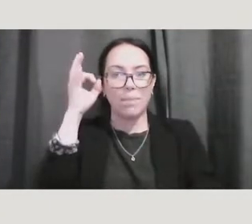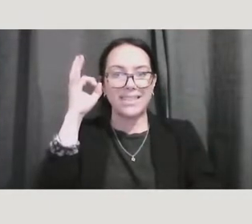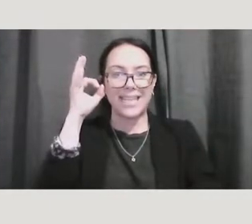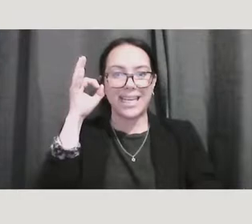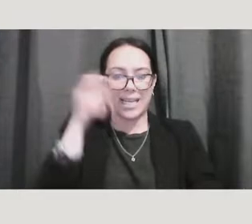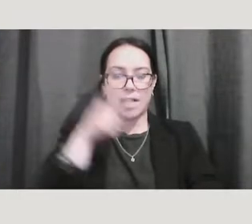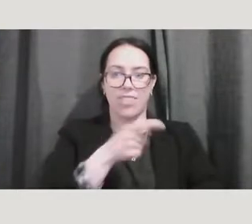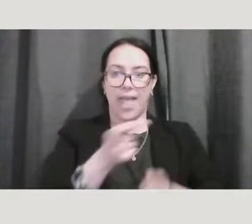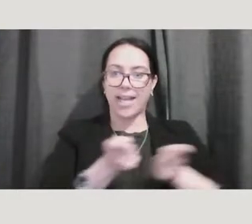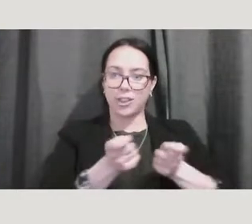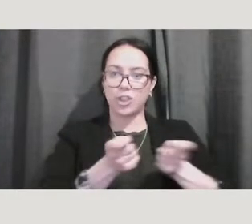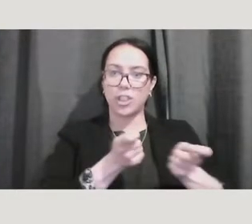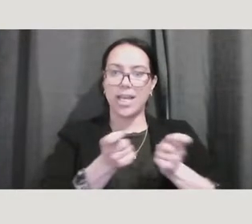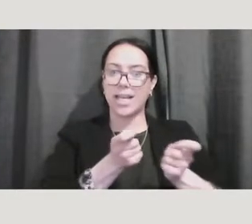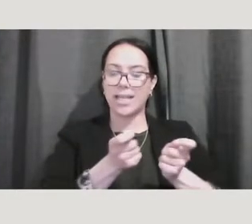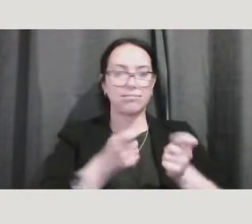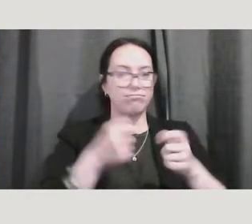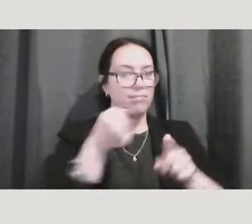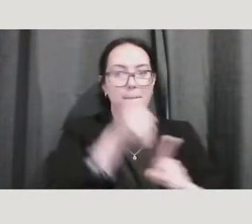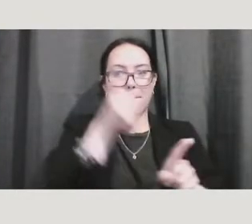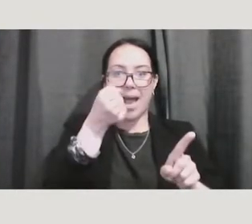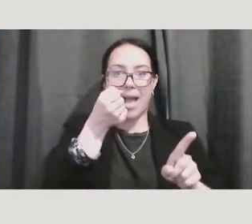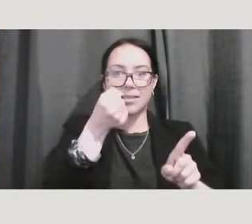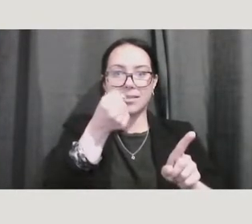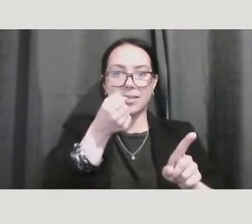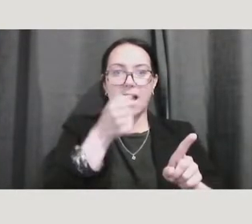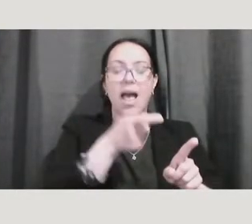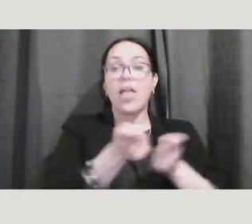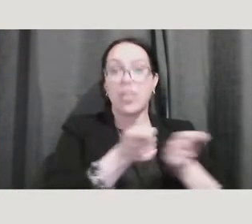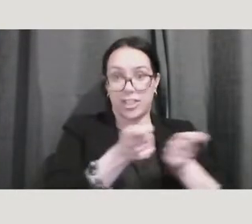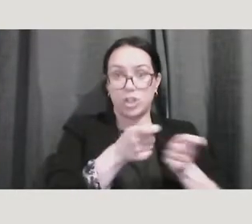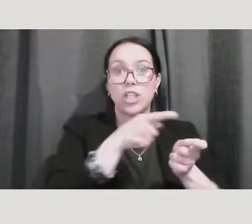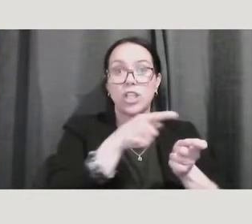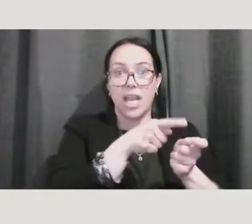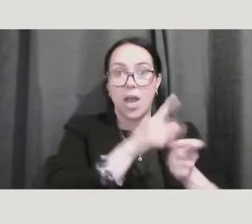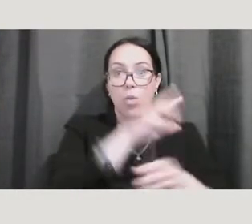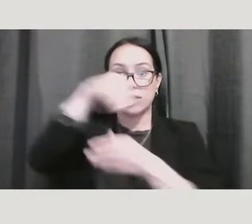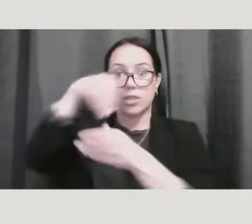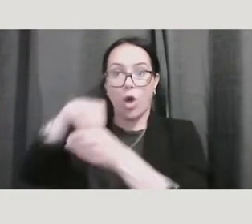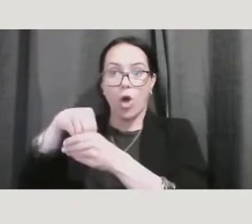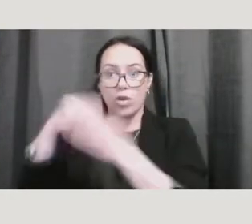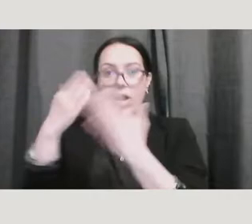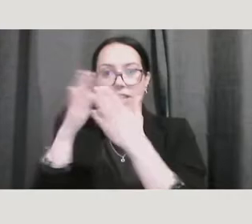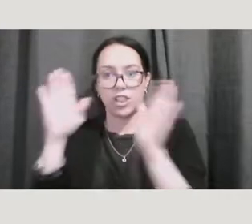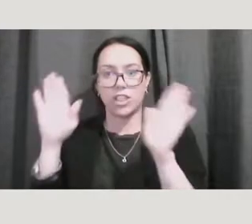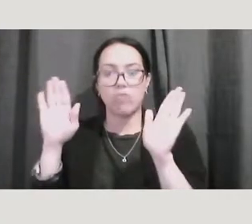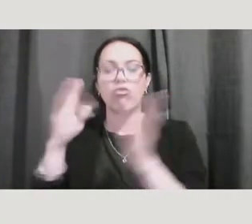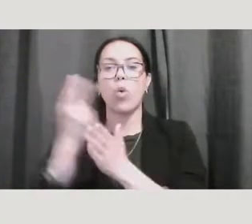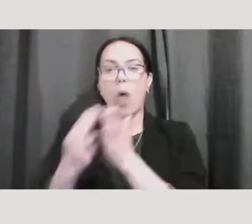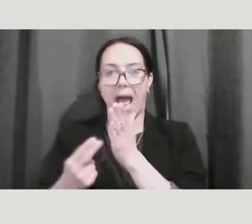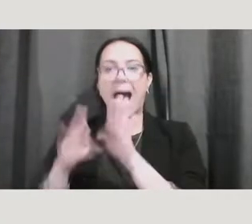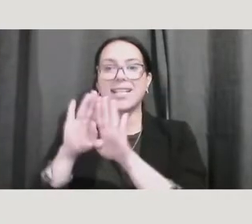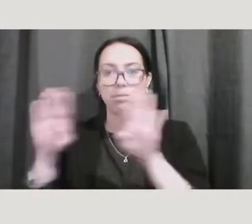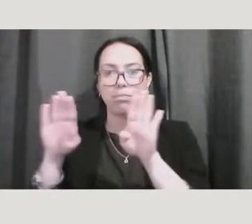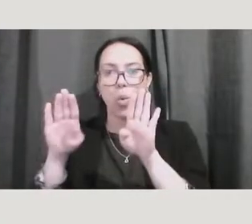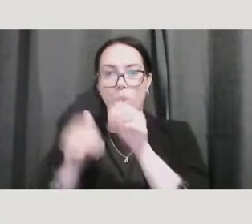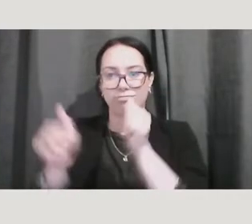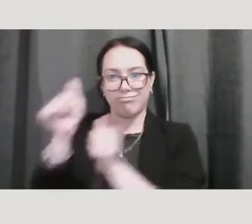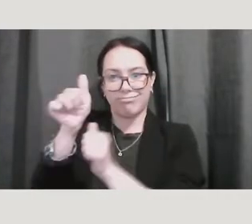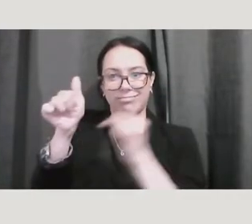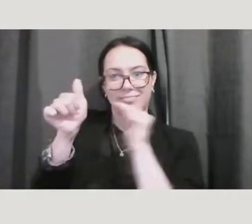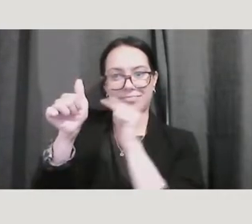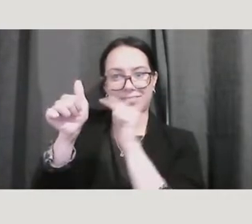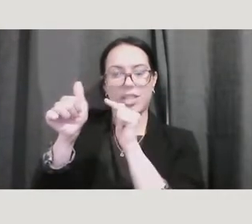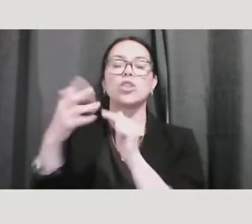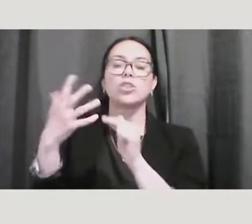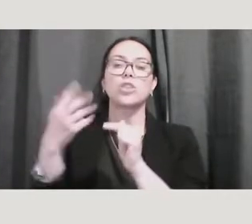such a difference that she had did sit on the board of the uh General Arts board anyway so they had a voice at that table all of